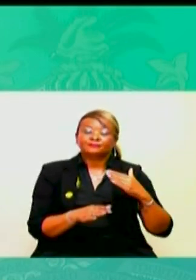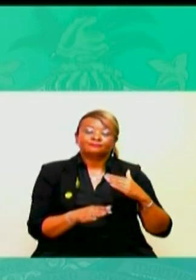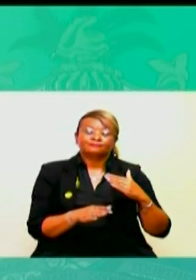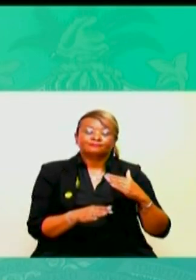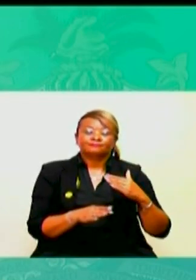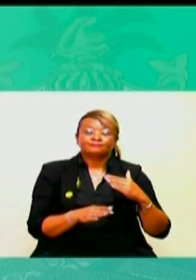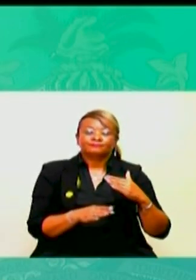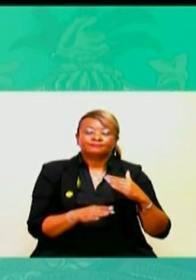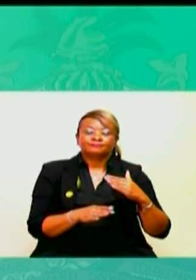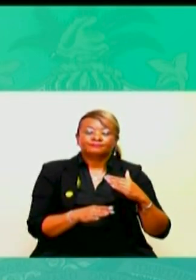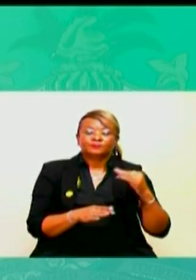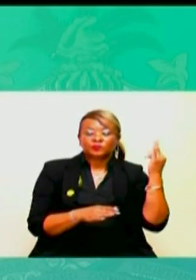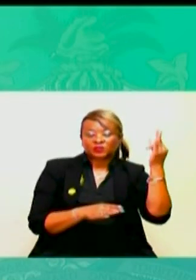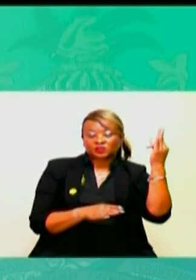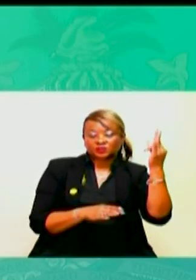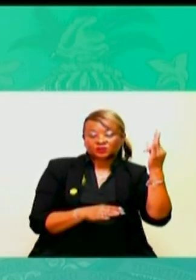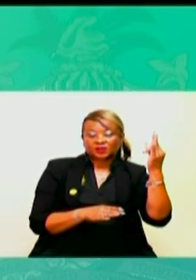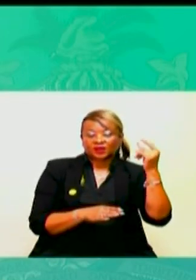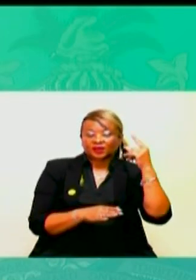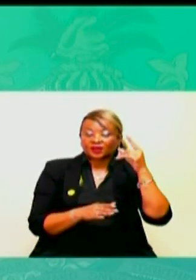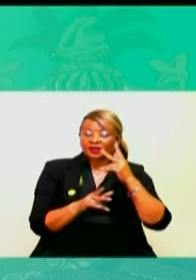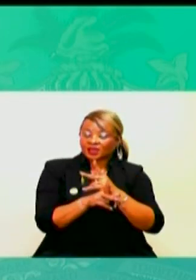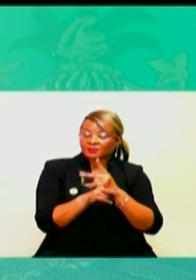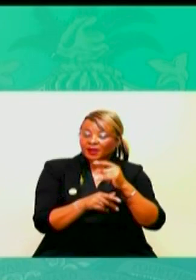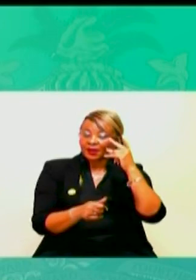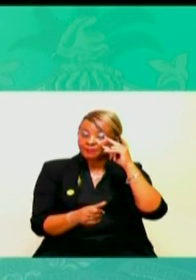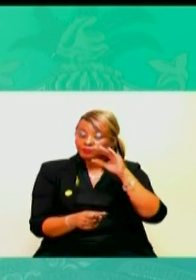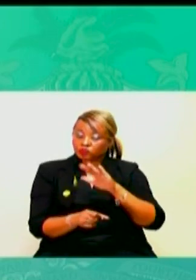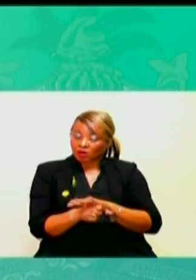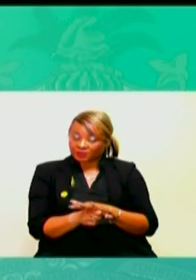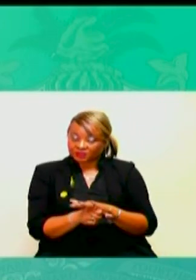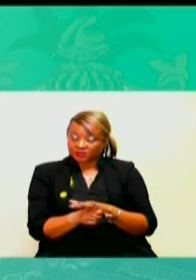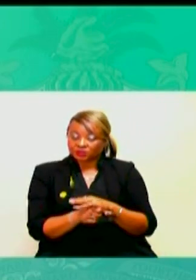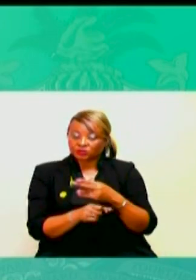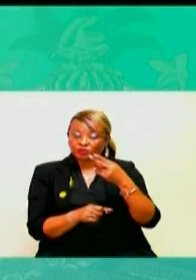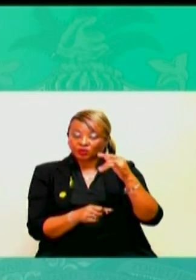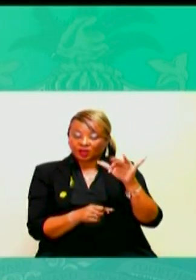to keeping my promises to the constituents of North Abaco.